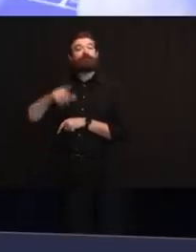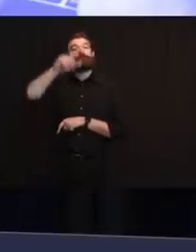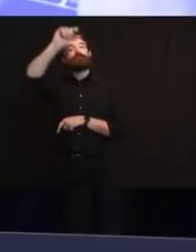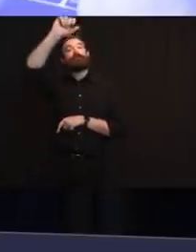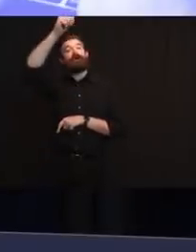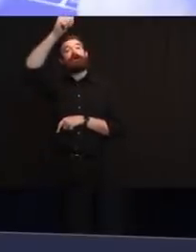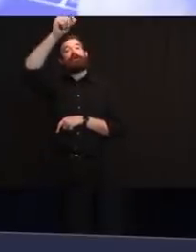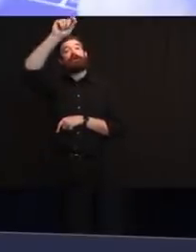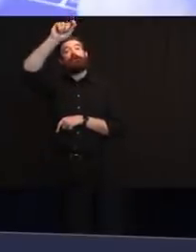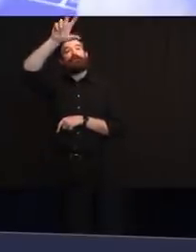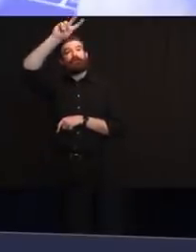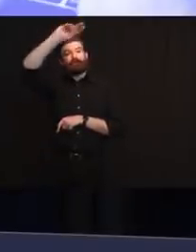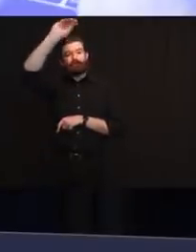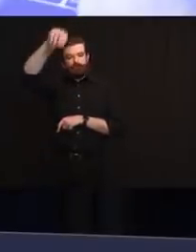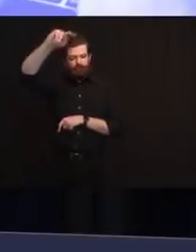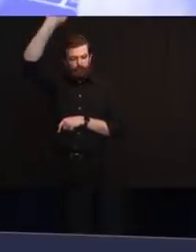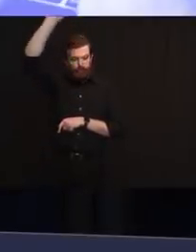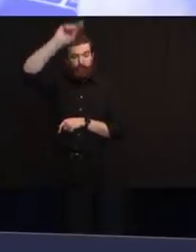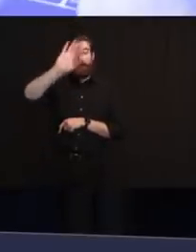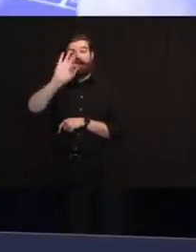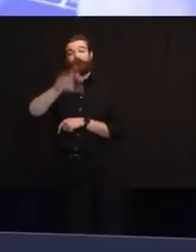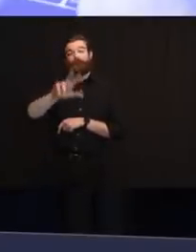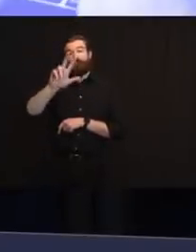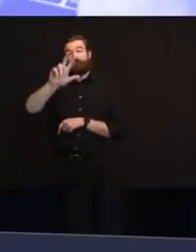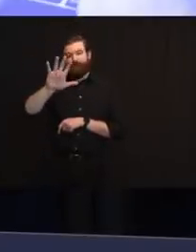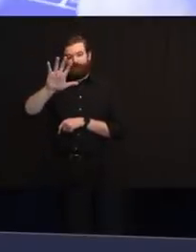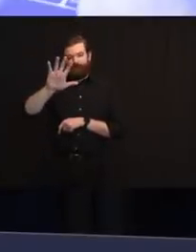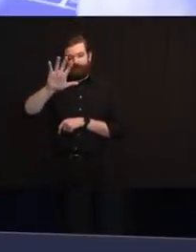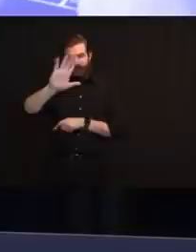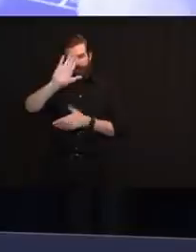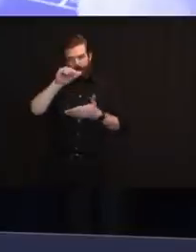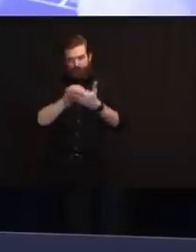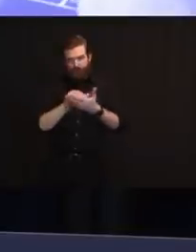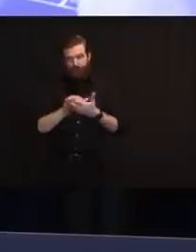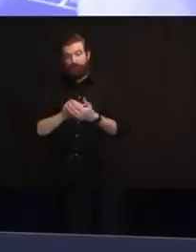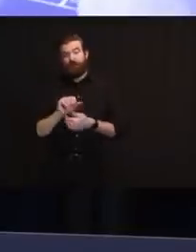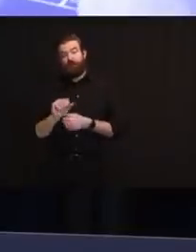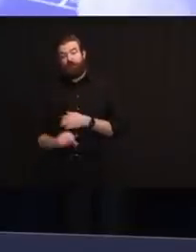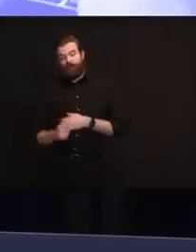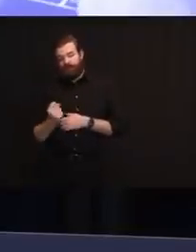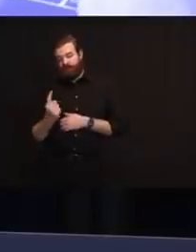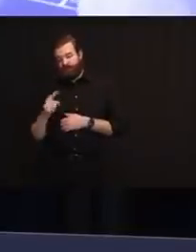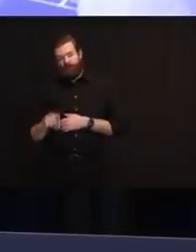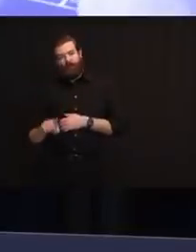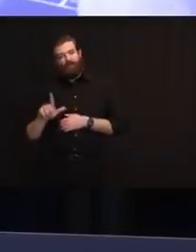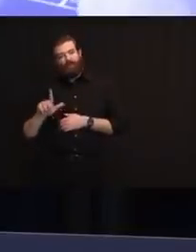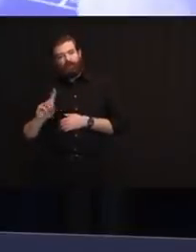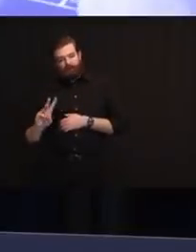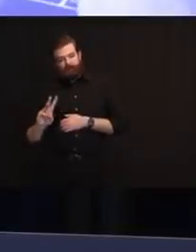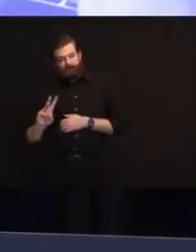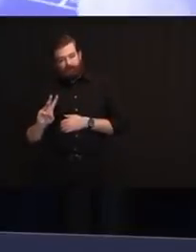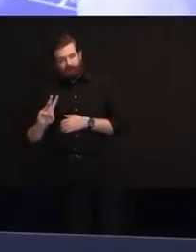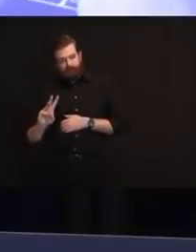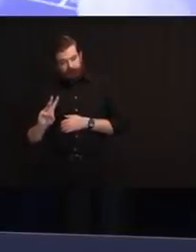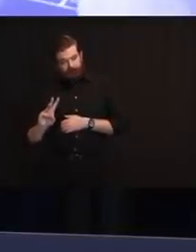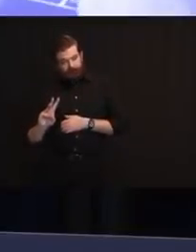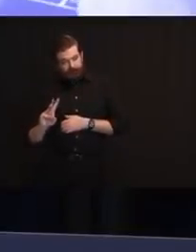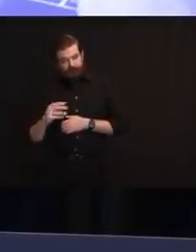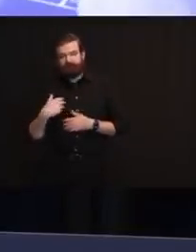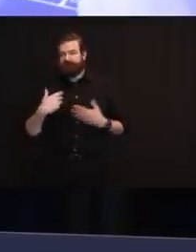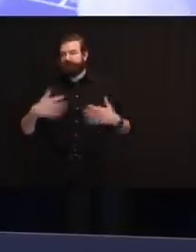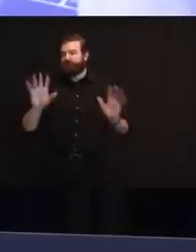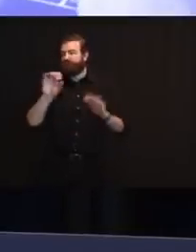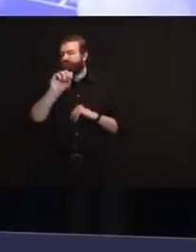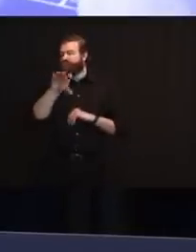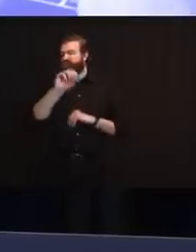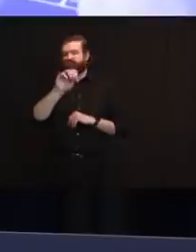9.5. The southern part of the state, 11.26. So that concludes my report. Stay safe. Remember, for each